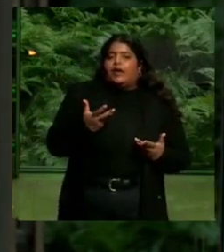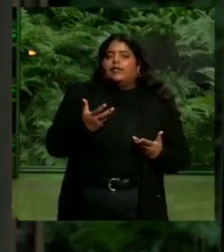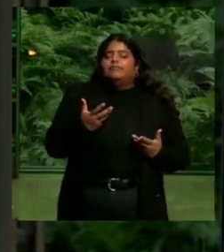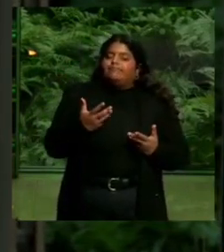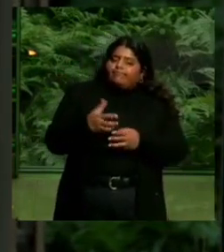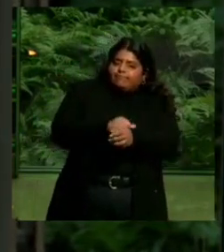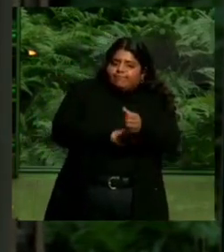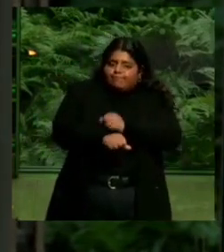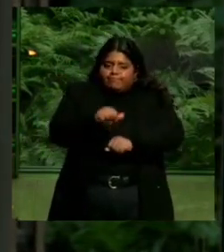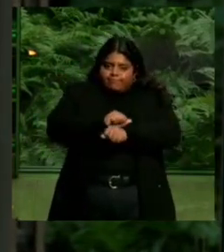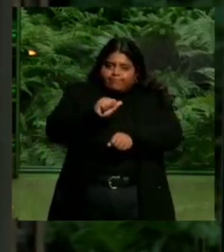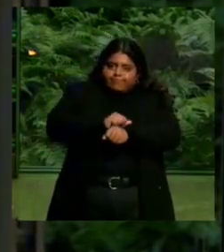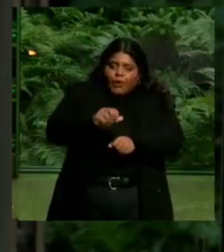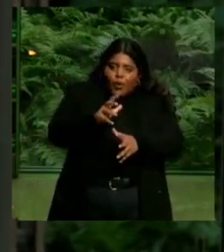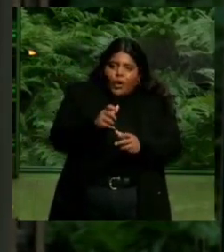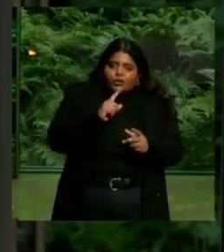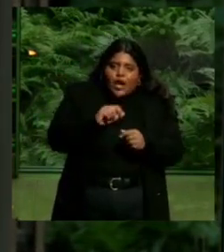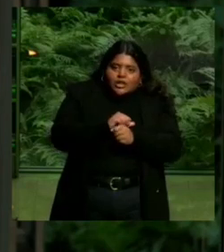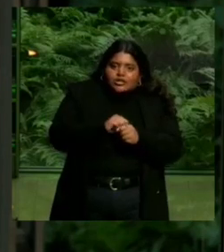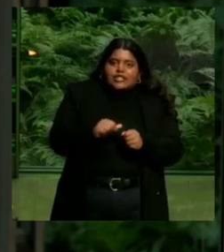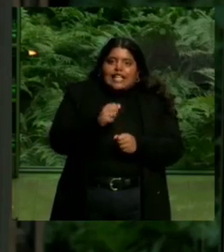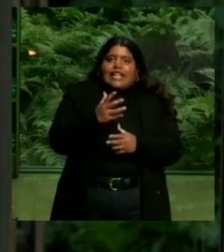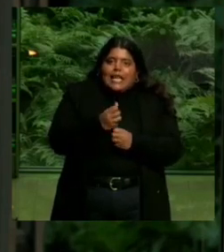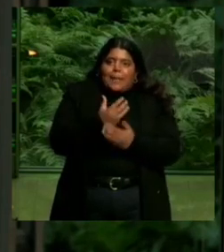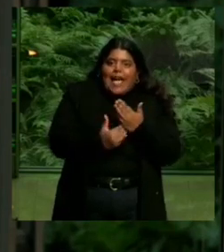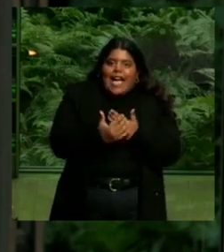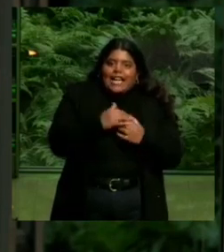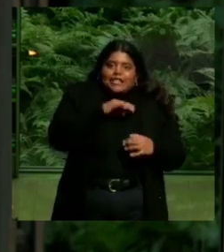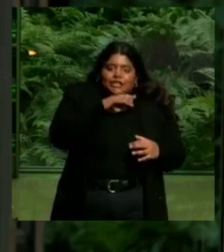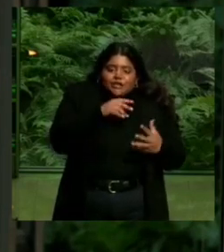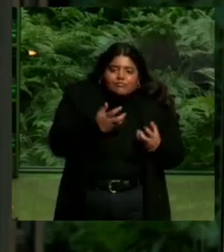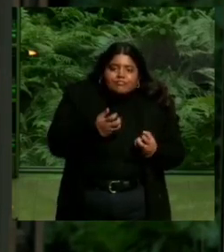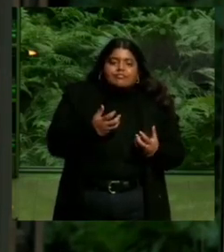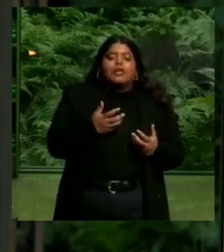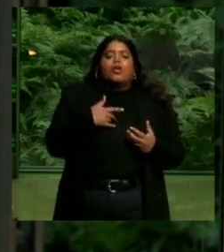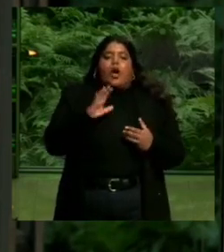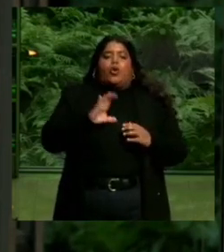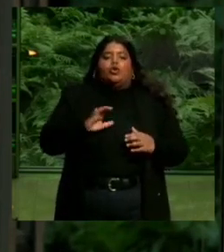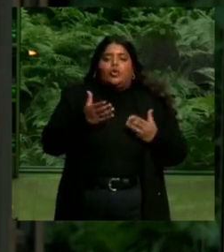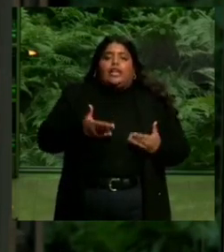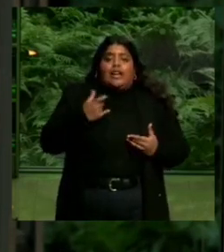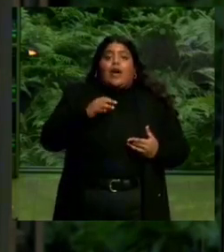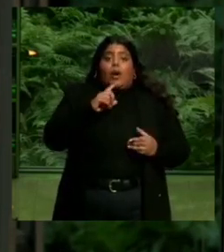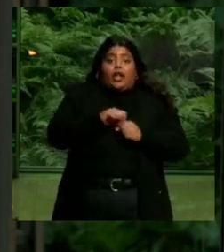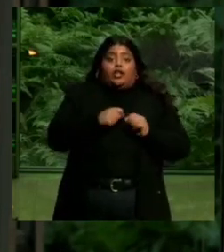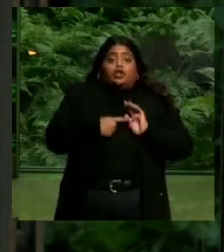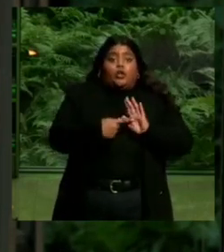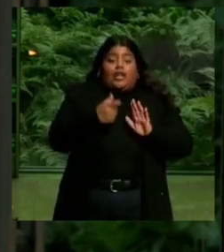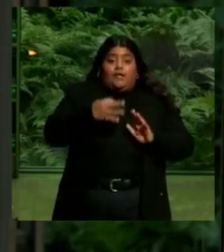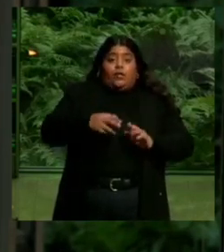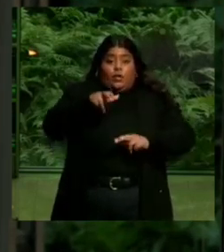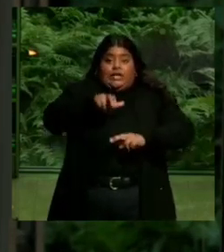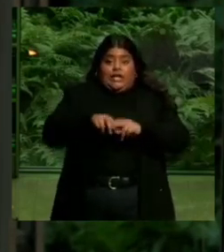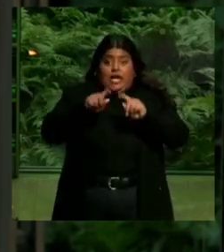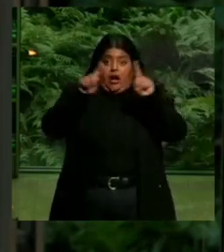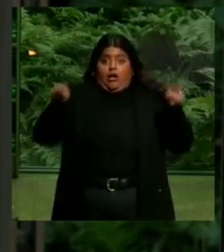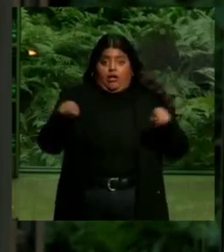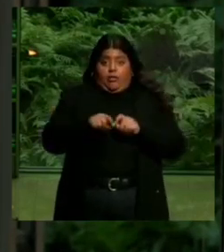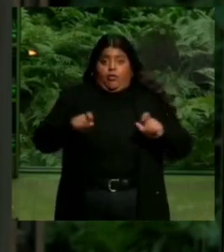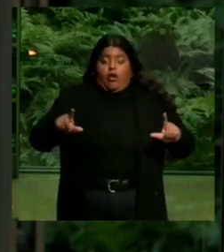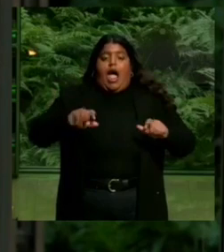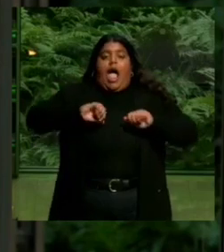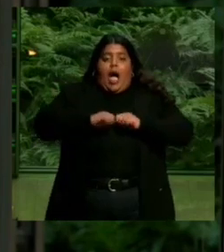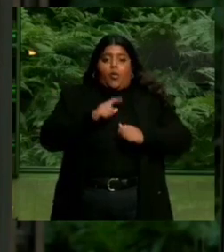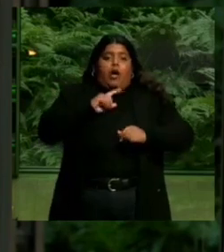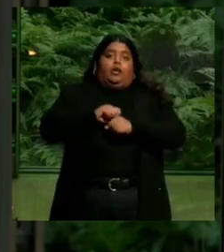dirty and actually do stuff. So I'm going to do a lot of that here, where I'm going to show you, if you were sitting on a computer screen, how would you go about doing